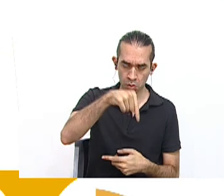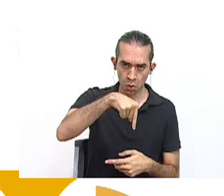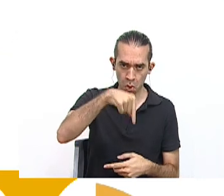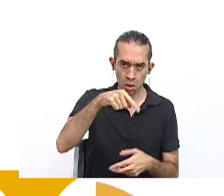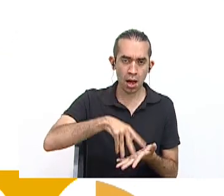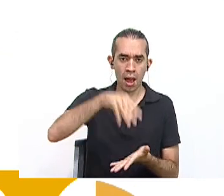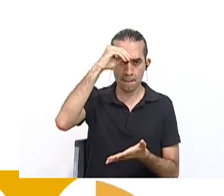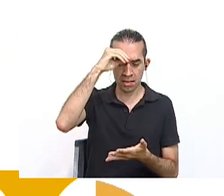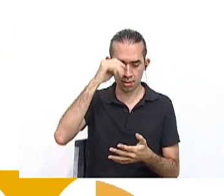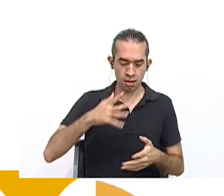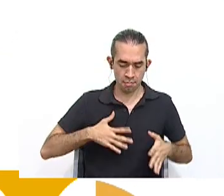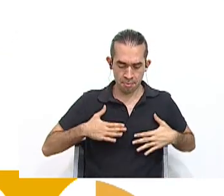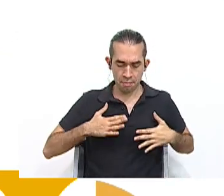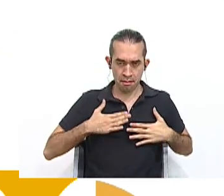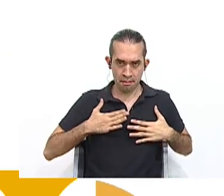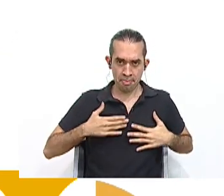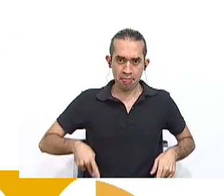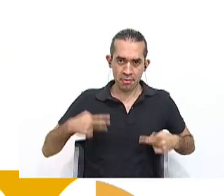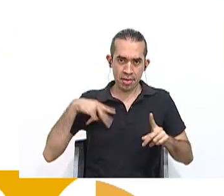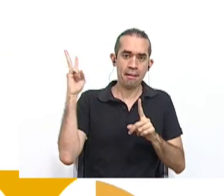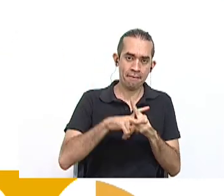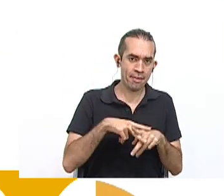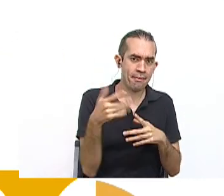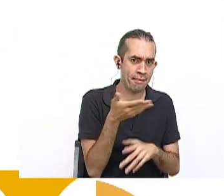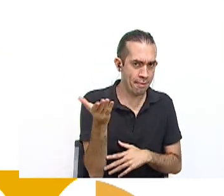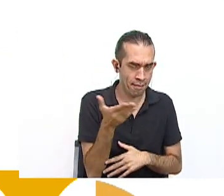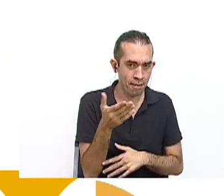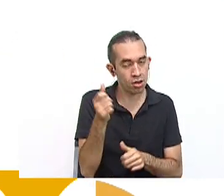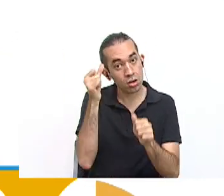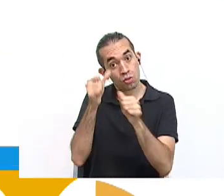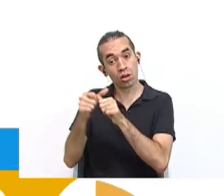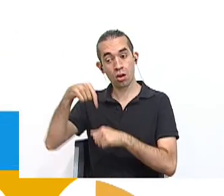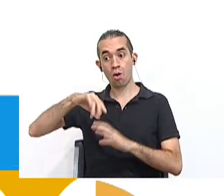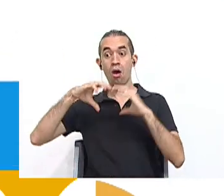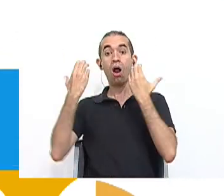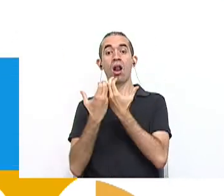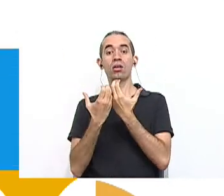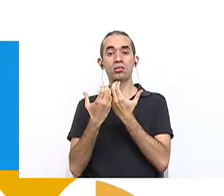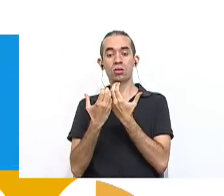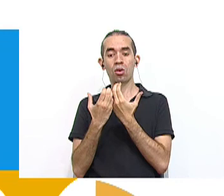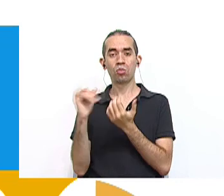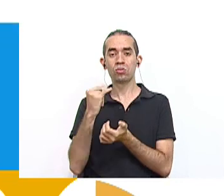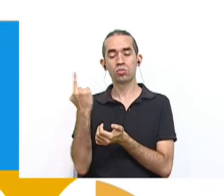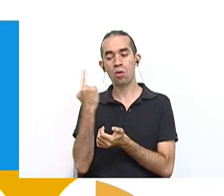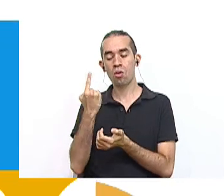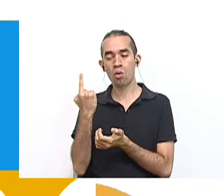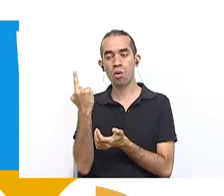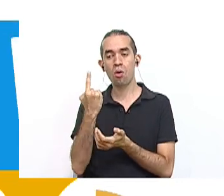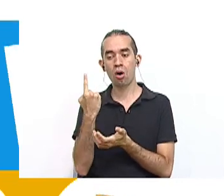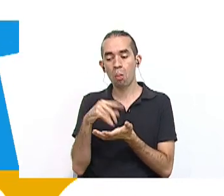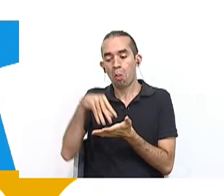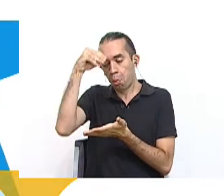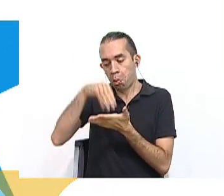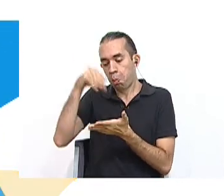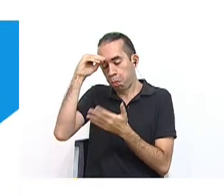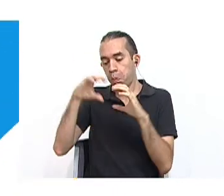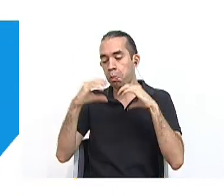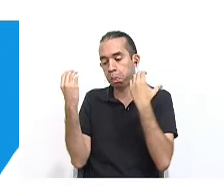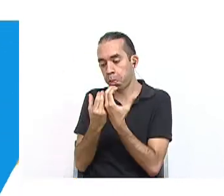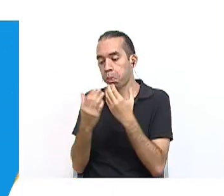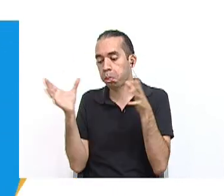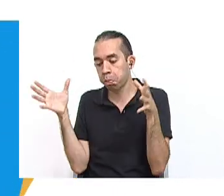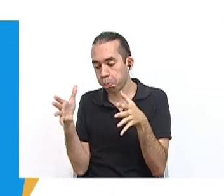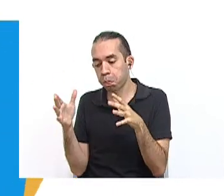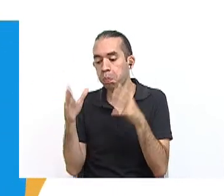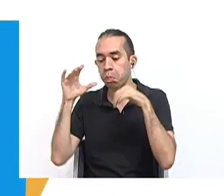today for life? Remember that the idea with our classes is not only that you learn something for the class and something